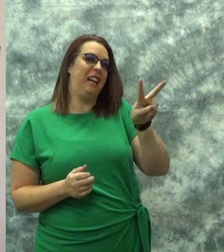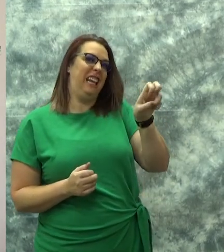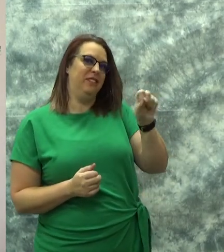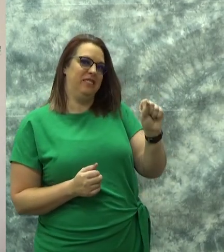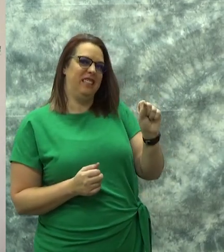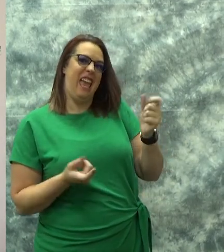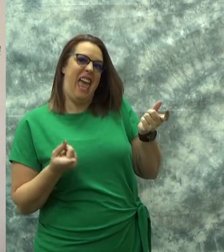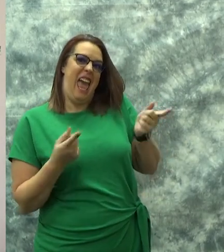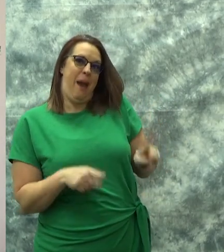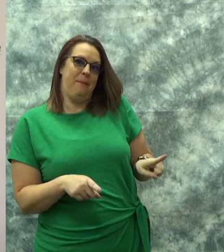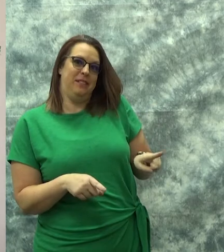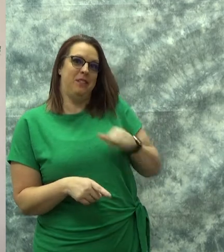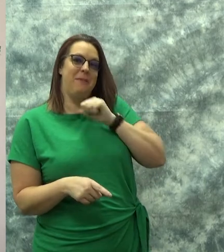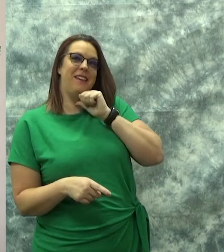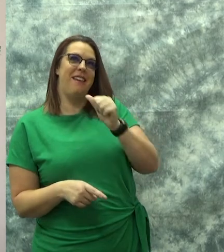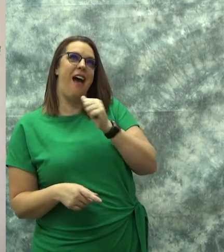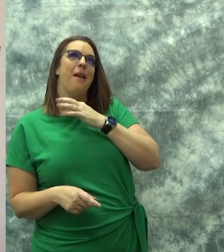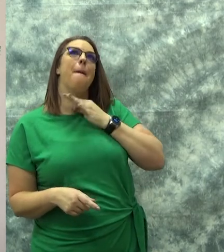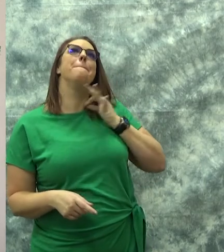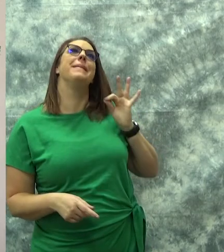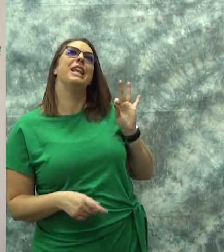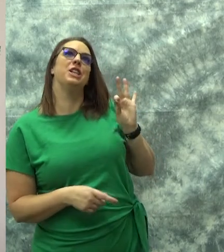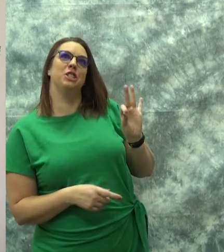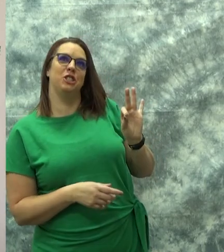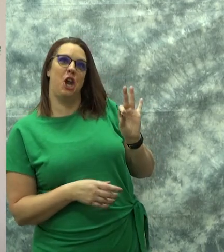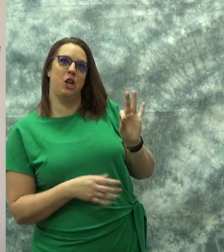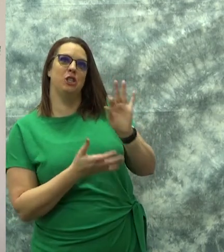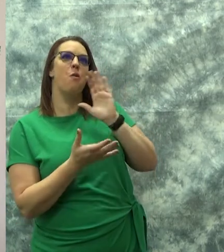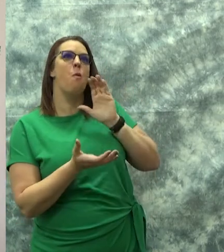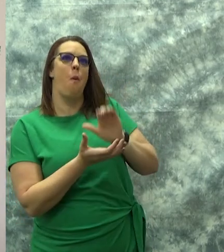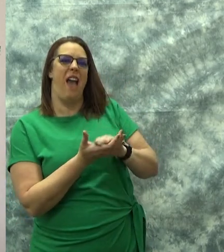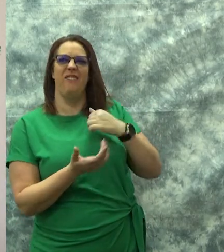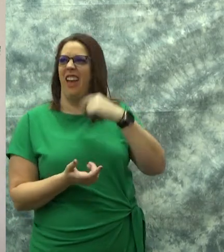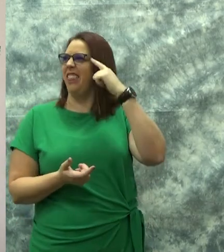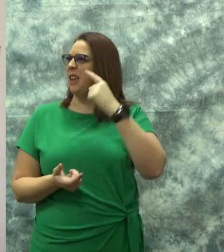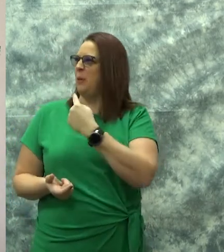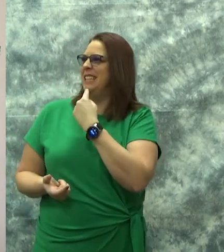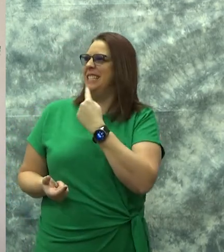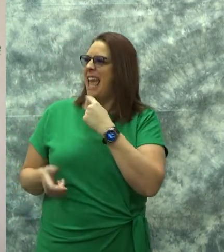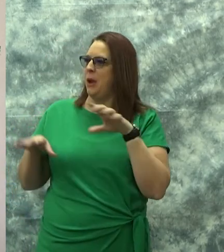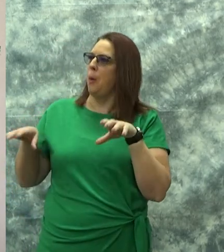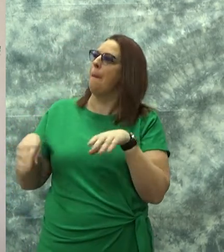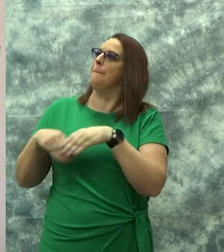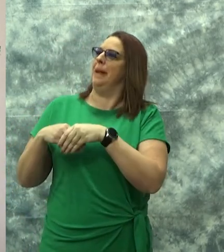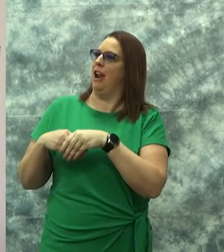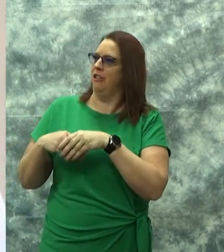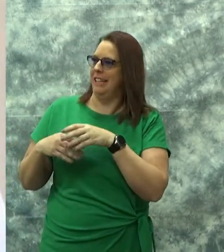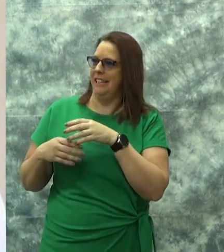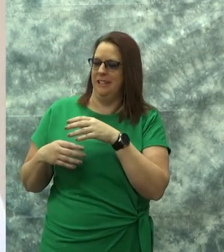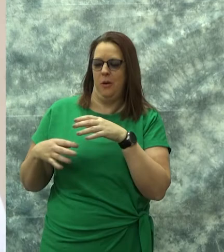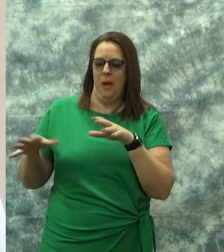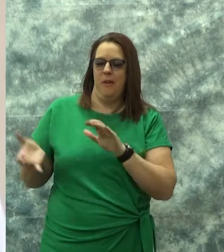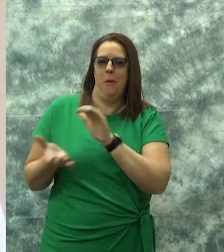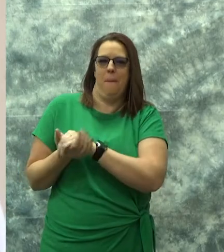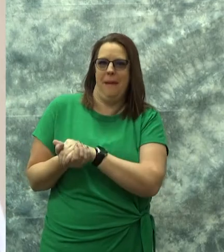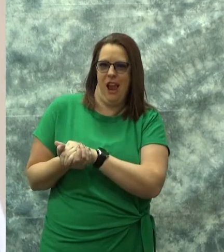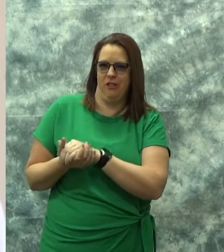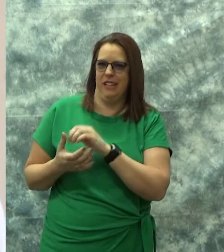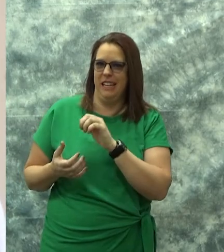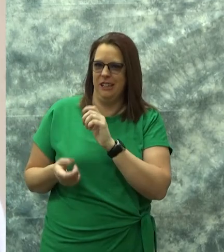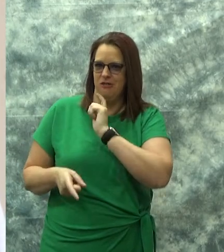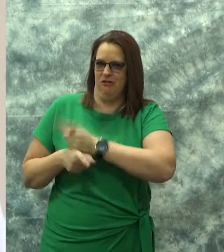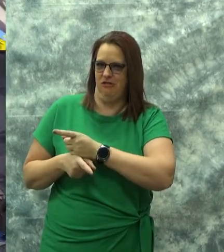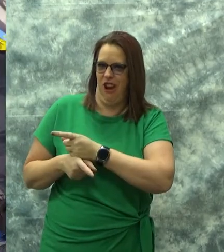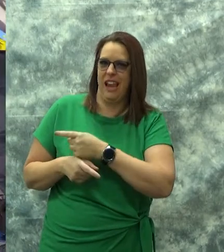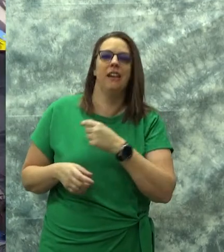who happens to be not a minister's wife, but married to the minister. I think we like to say that better, don't we, April? Yes. Can you tell us a little bit about what you